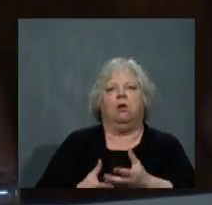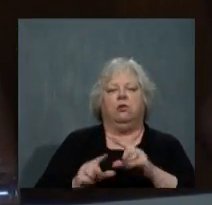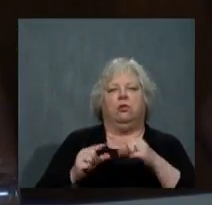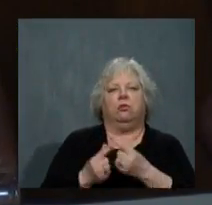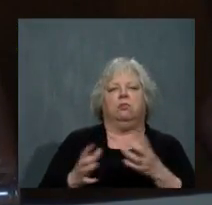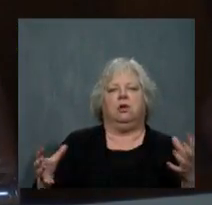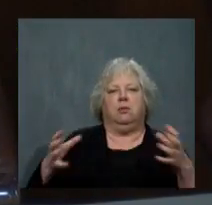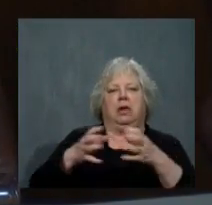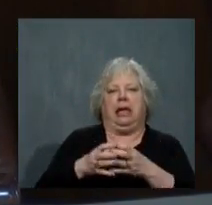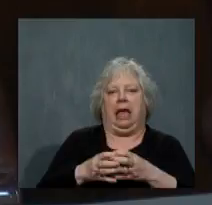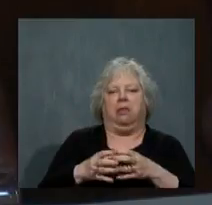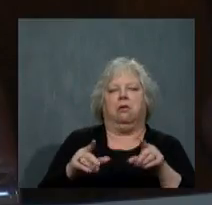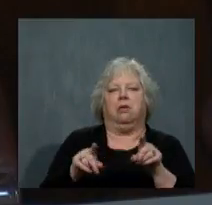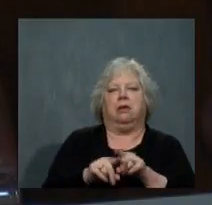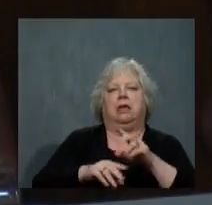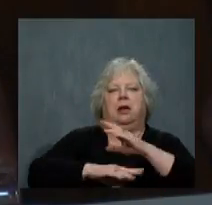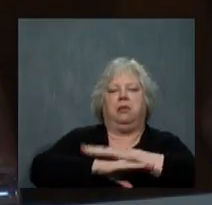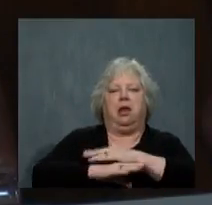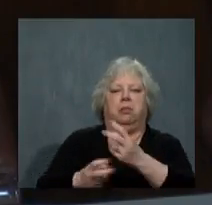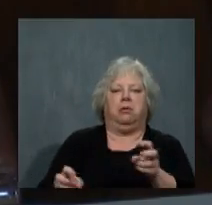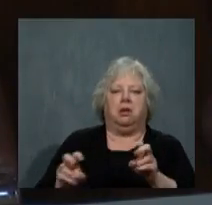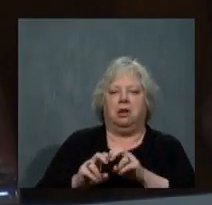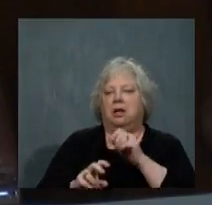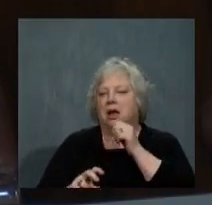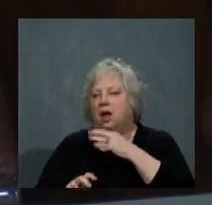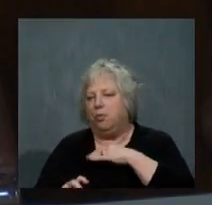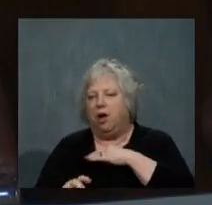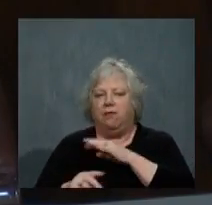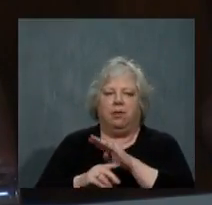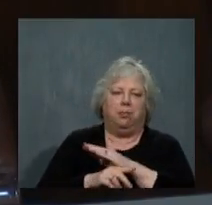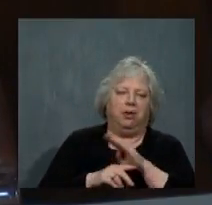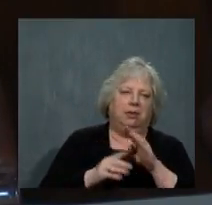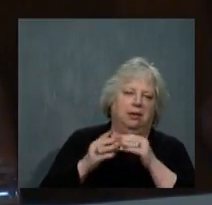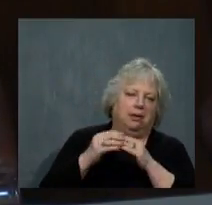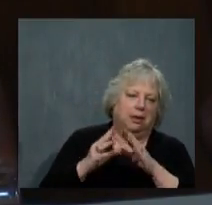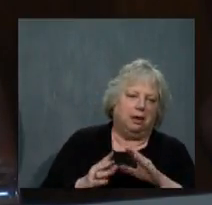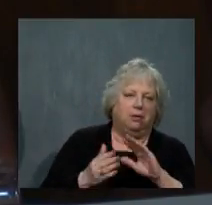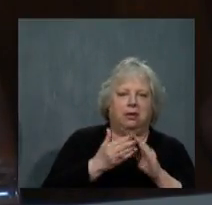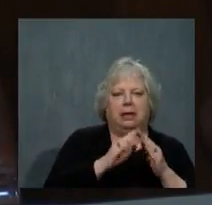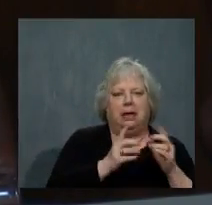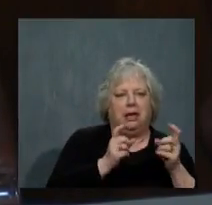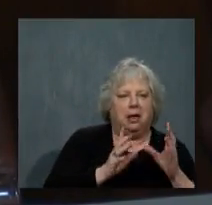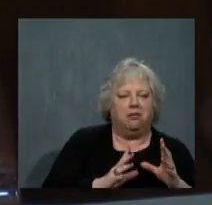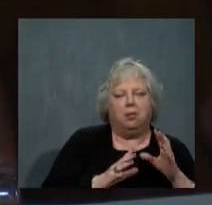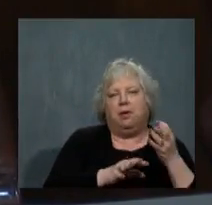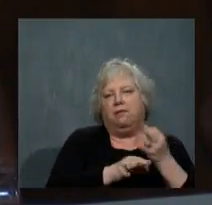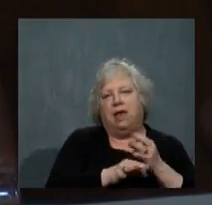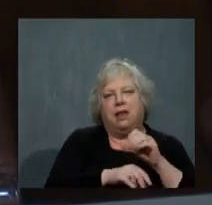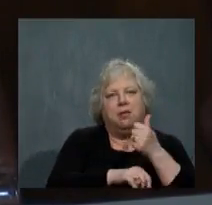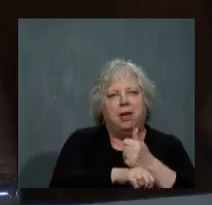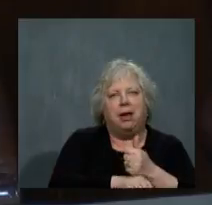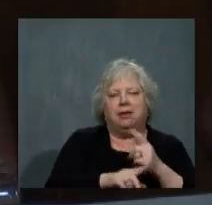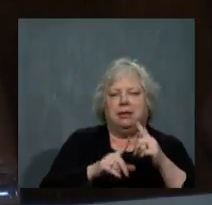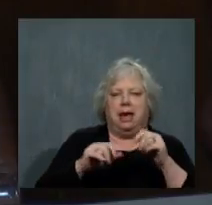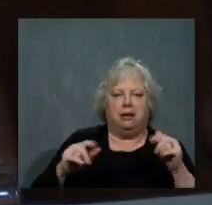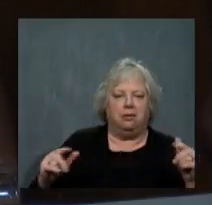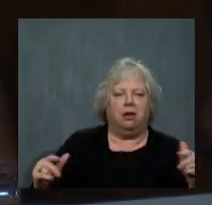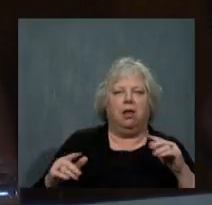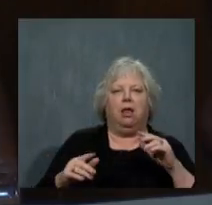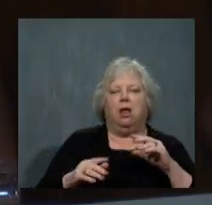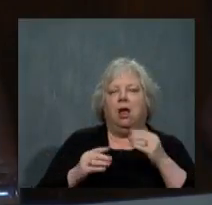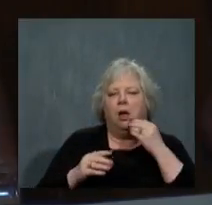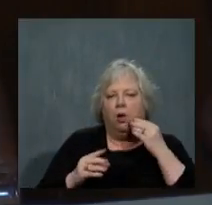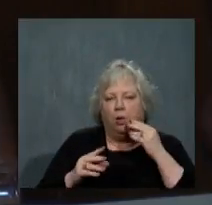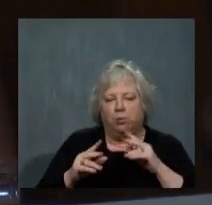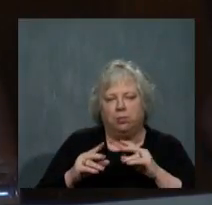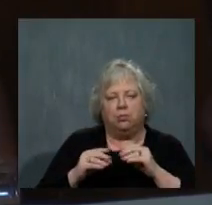at the same table. As you said, nonprofit, business leaders, faith-based communities, city government, all there. And